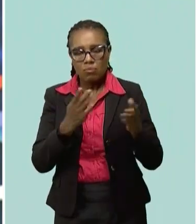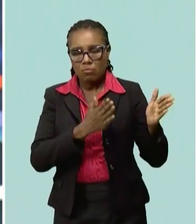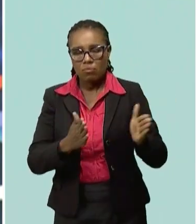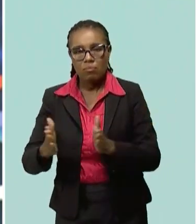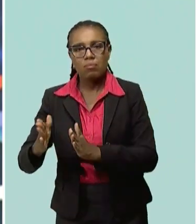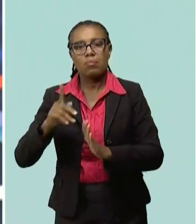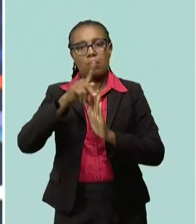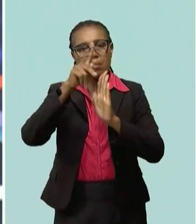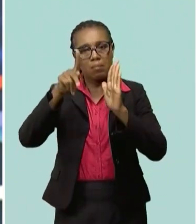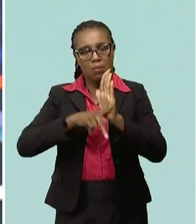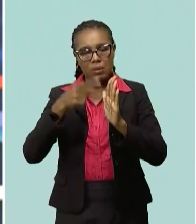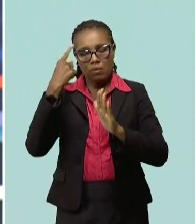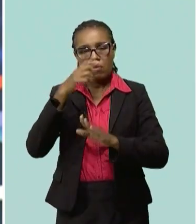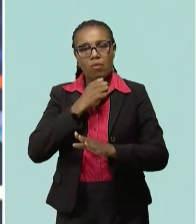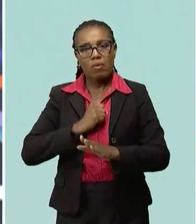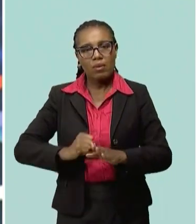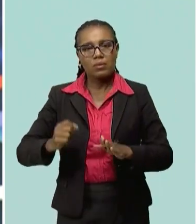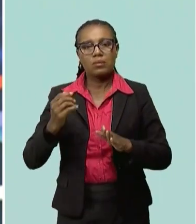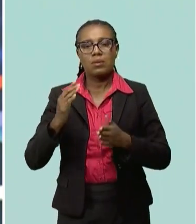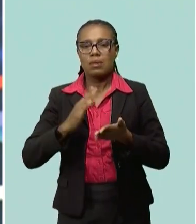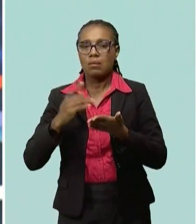Cabinet for public consultation.